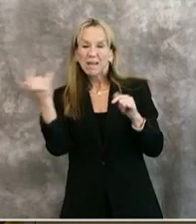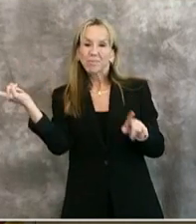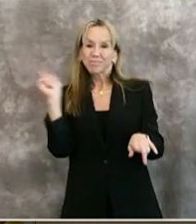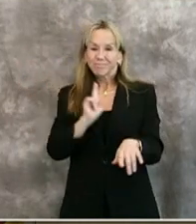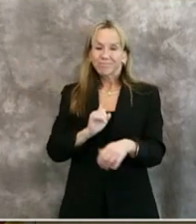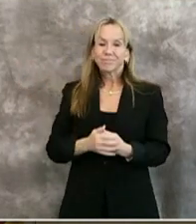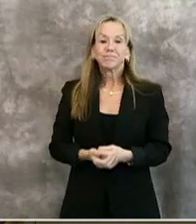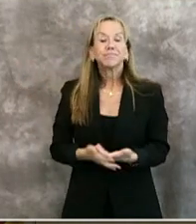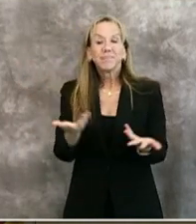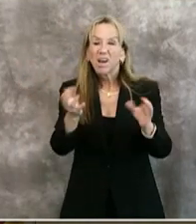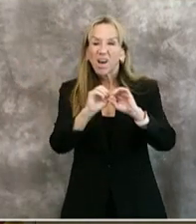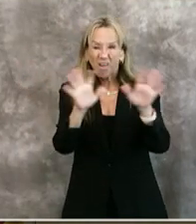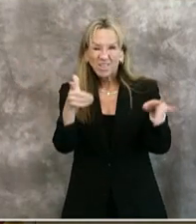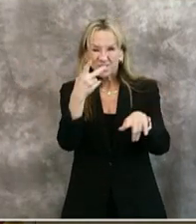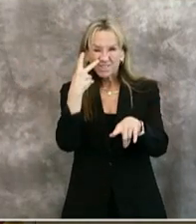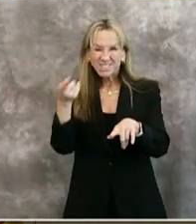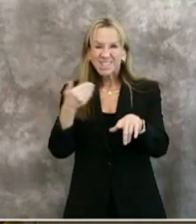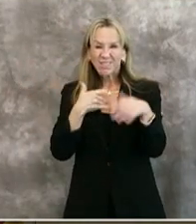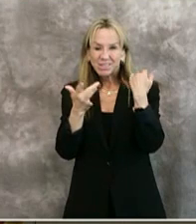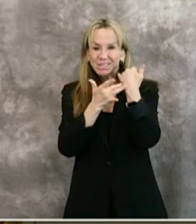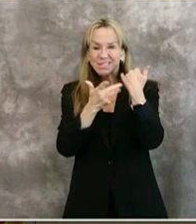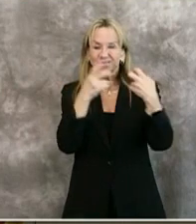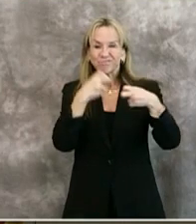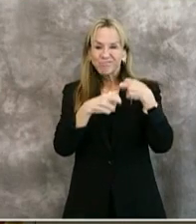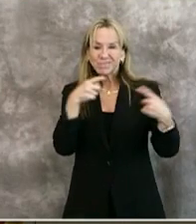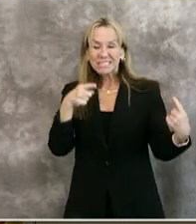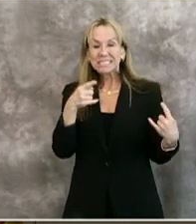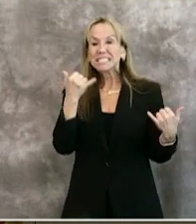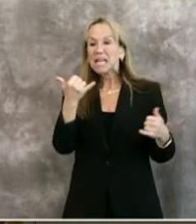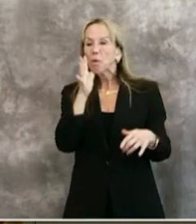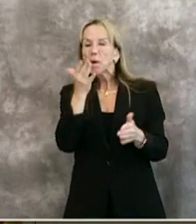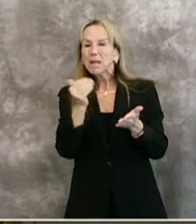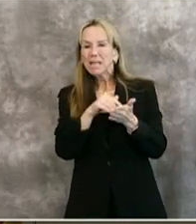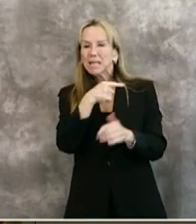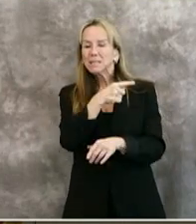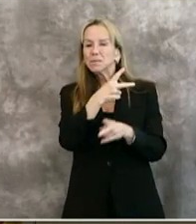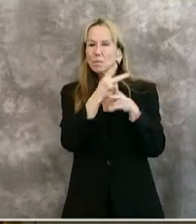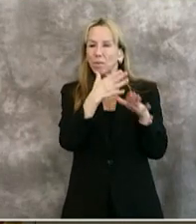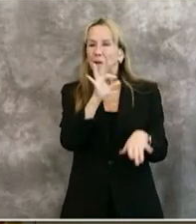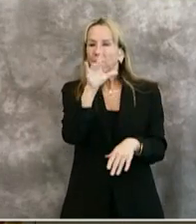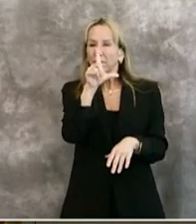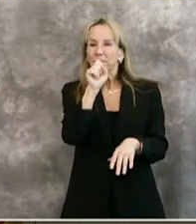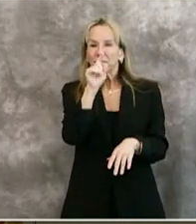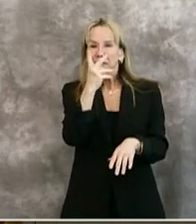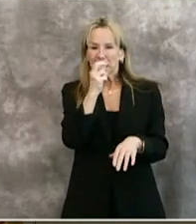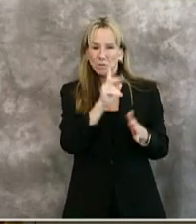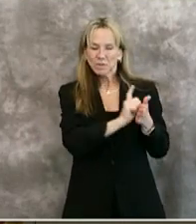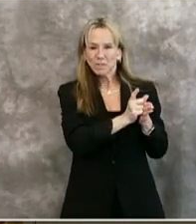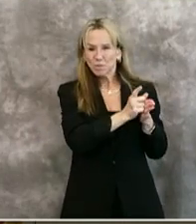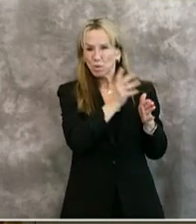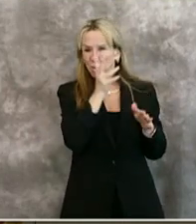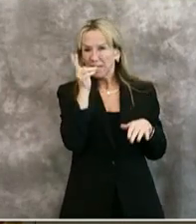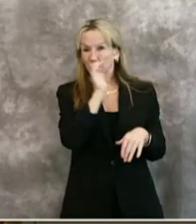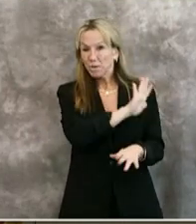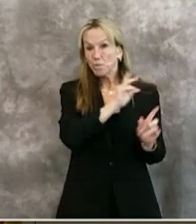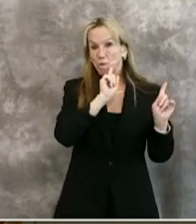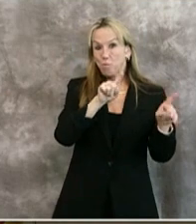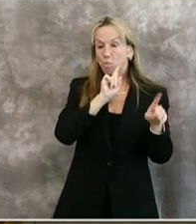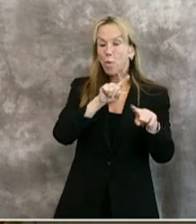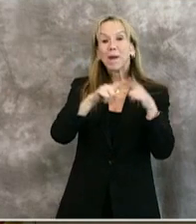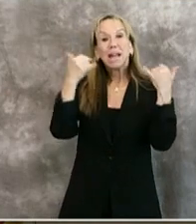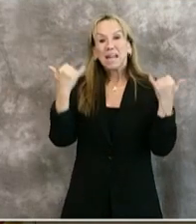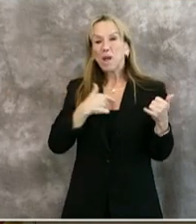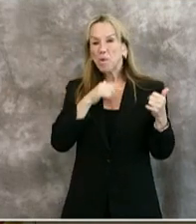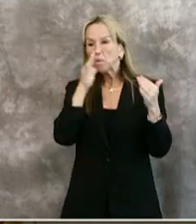Obviously, we're having a few technical difficulties. We'll go back to Supervisor Fletcher in just a couple of minutes. But to give us the Public